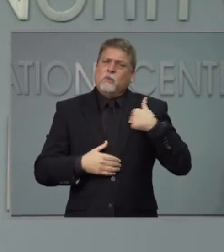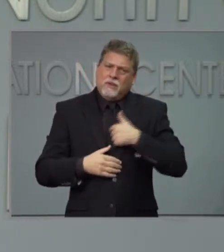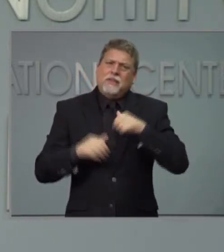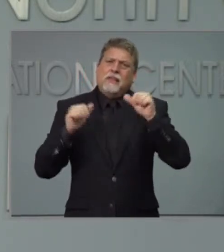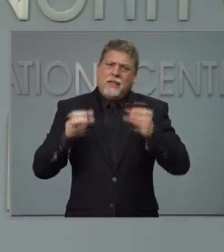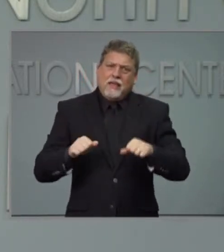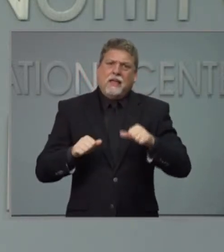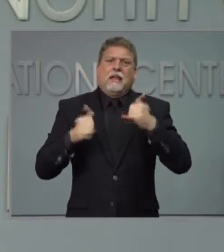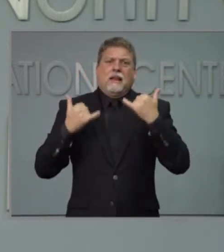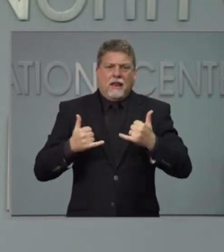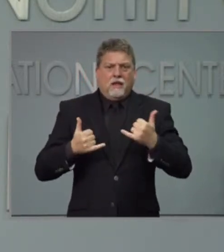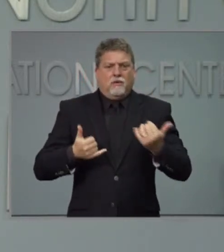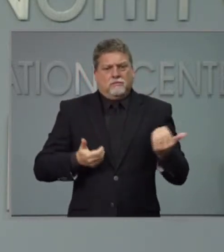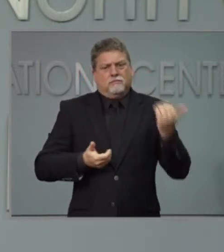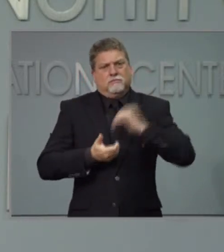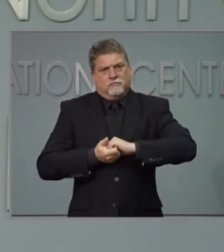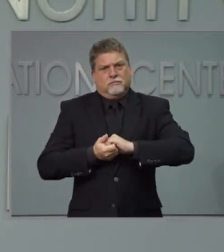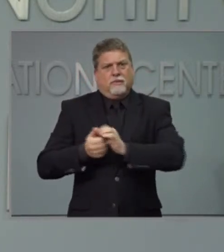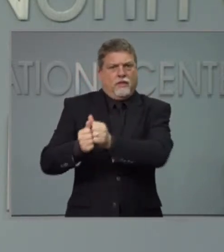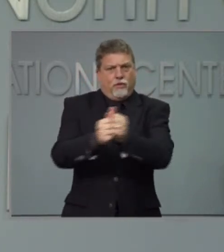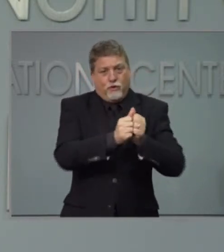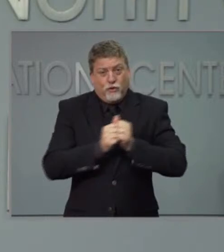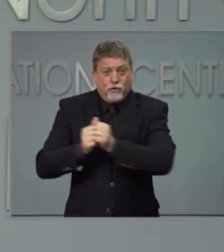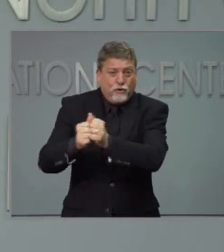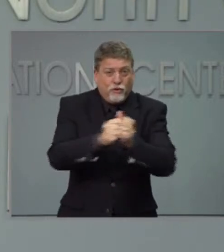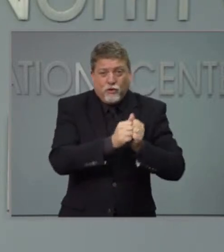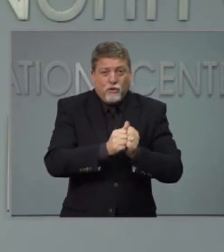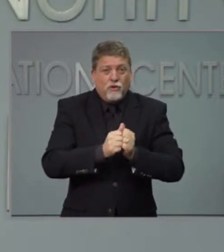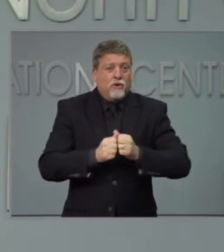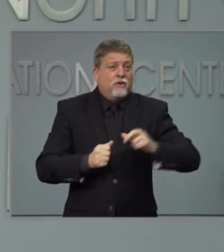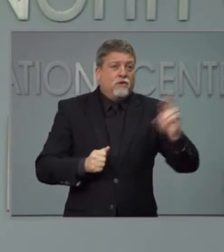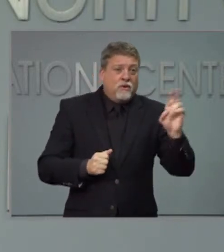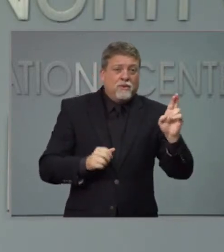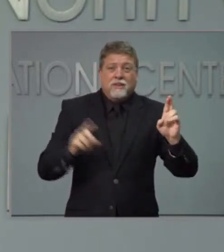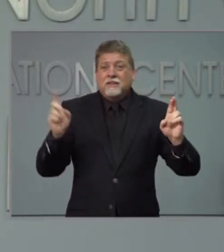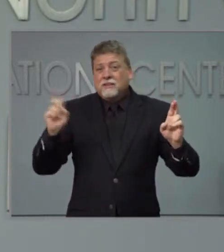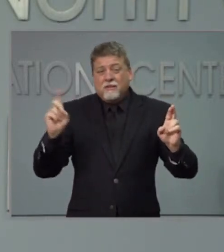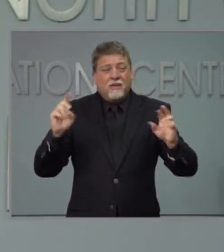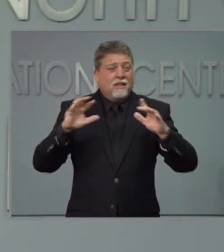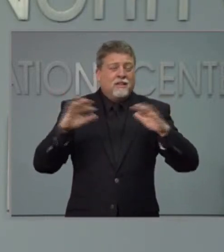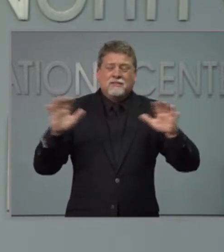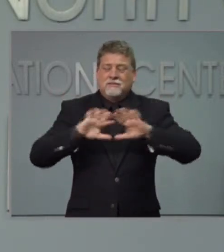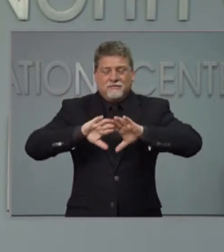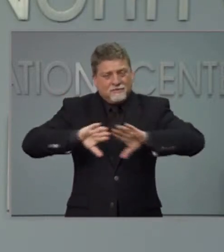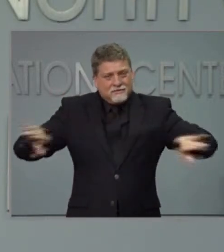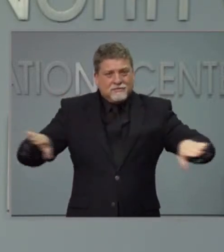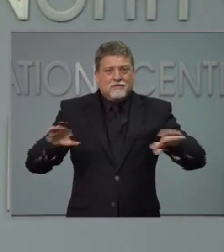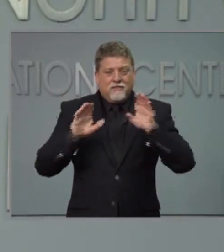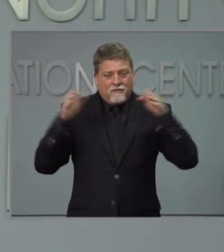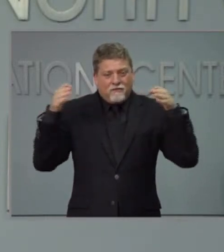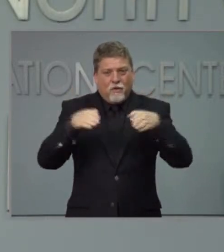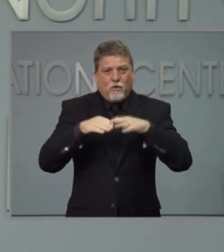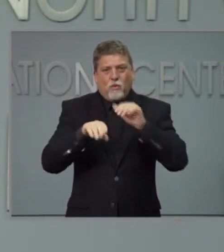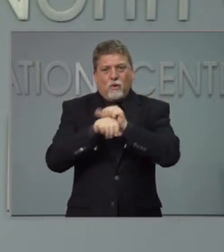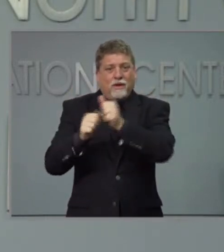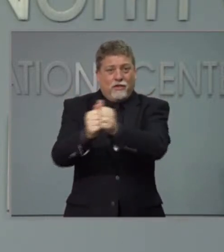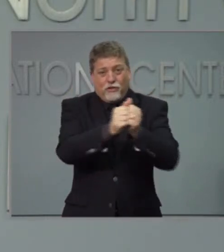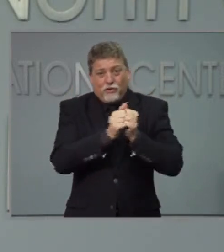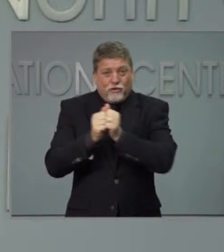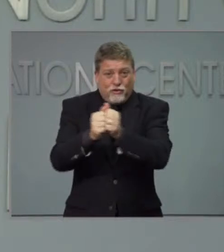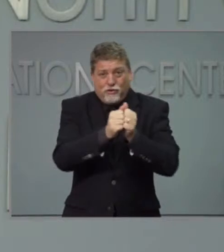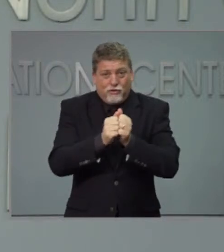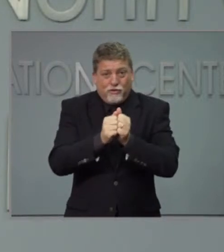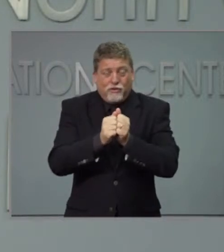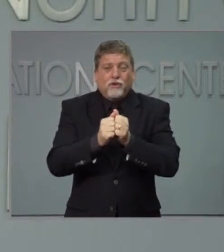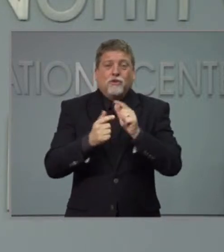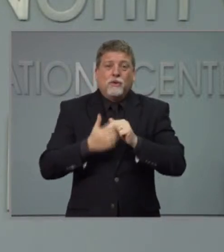this virus and can get it out of the political sphere. The science and the data